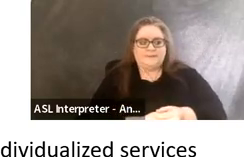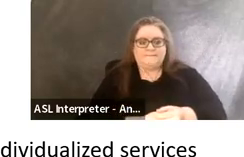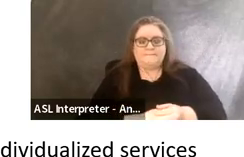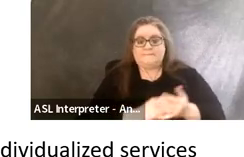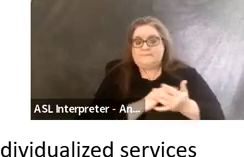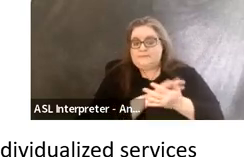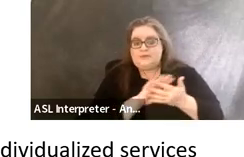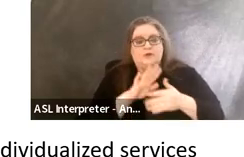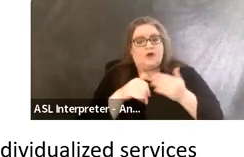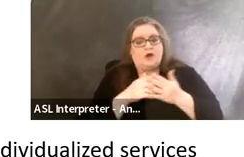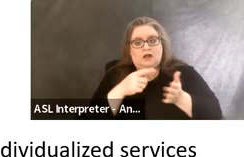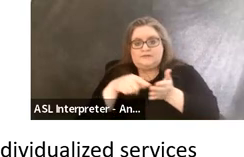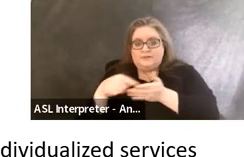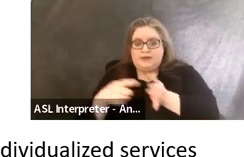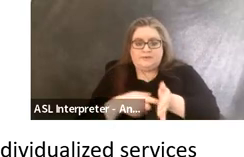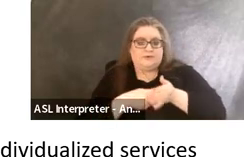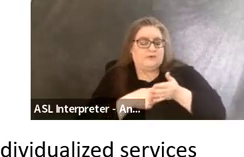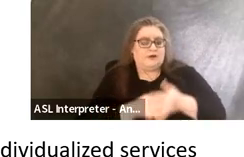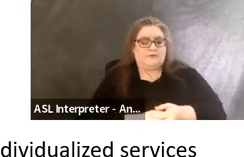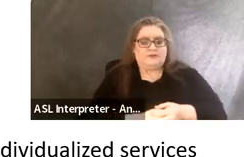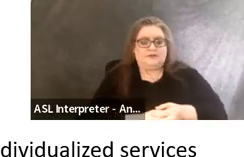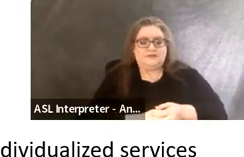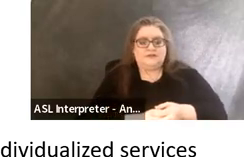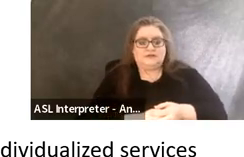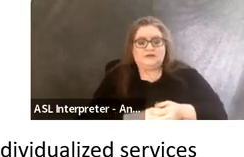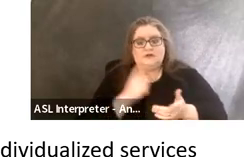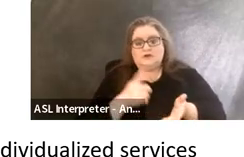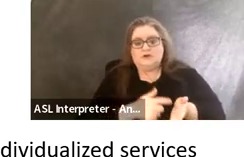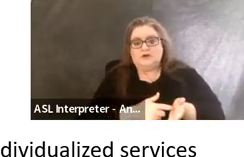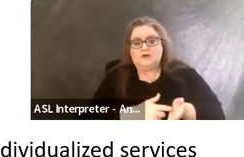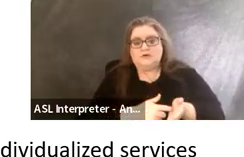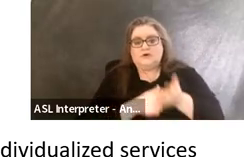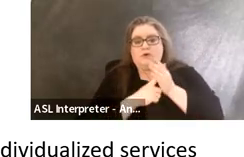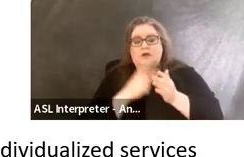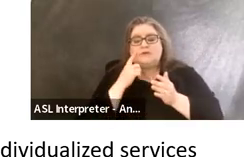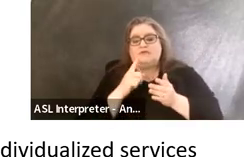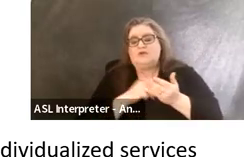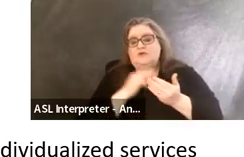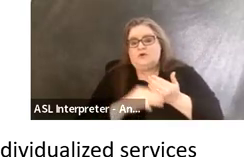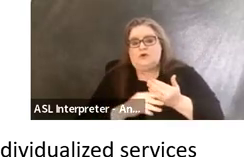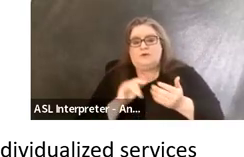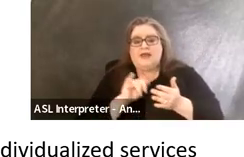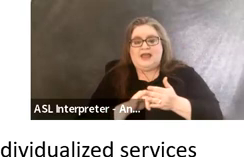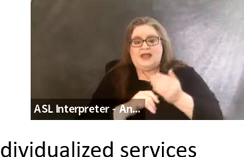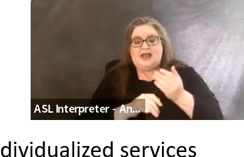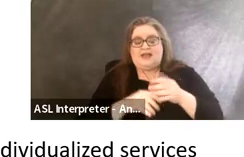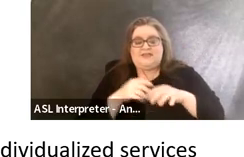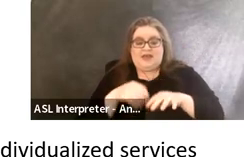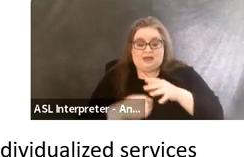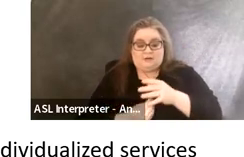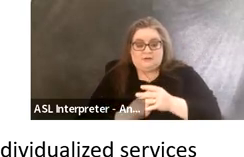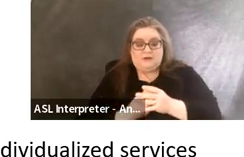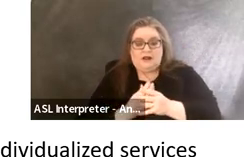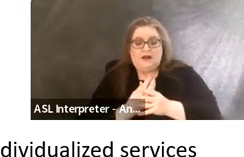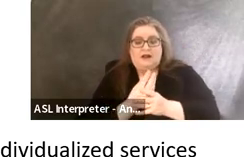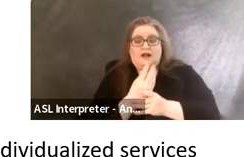of your payment requirements, your you know, requirements for the programs. That trunk, moving further up that tree,